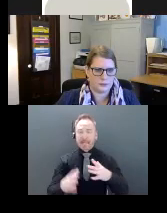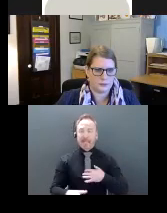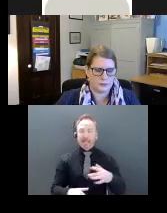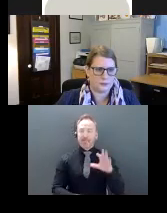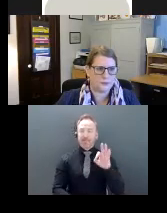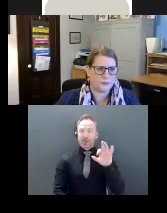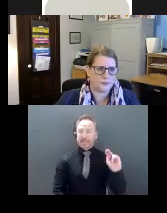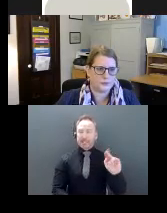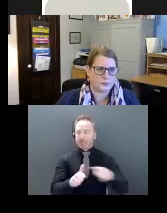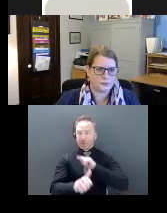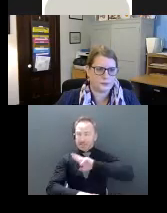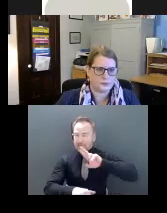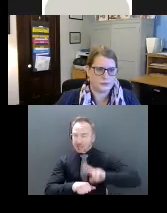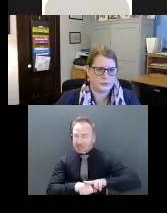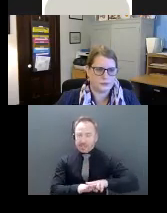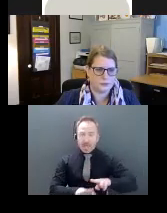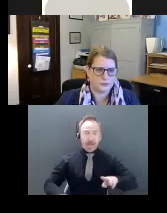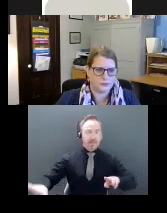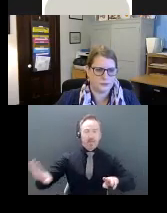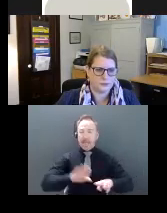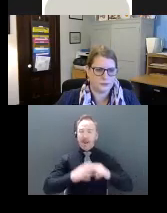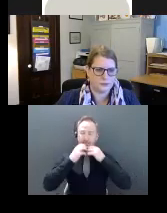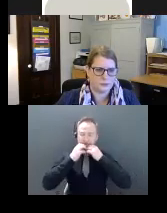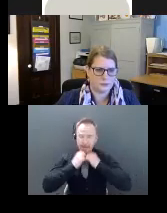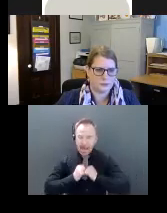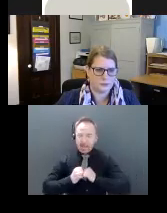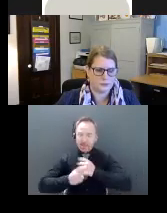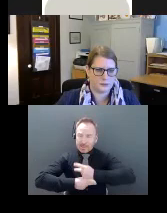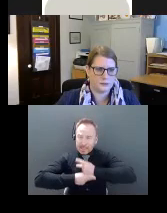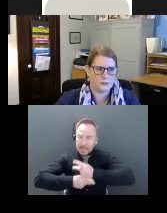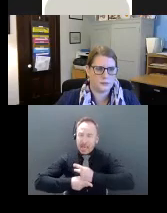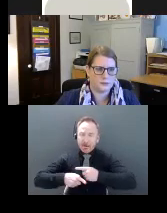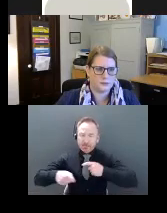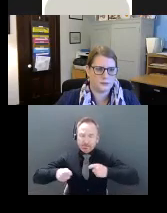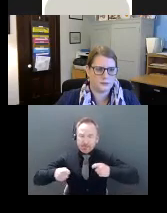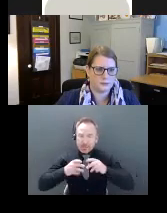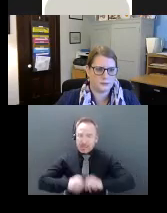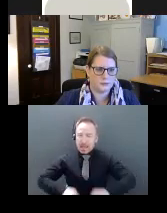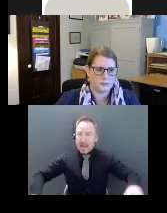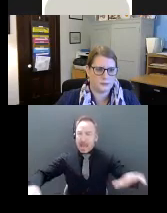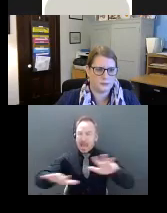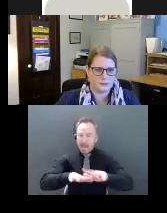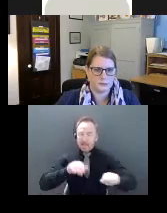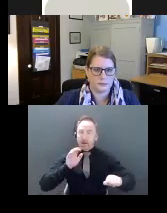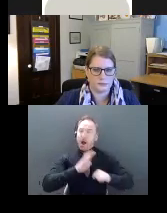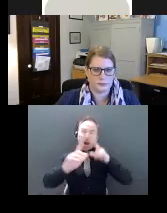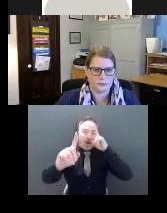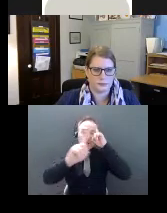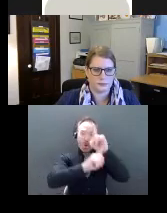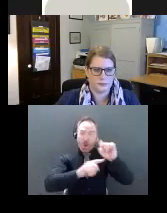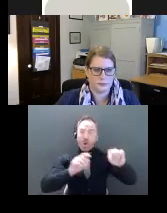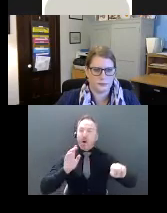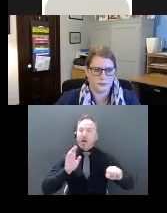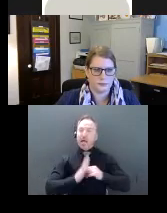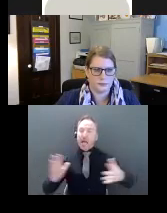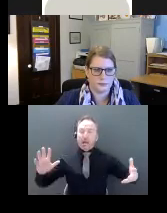this land throughout the ages. We seek a new relationship with the original peoples of this land, one that is based